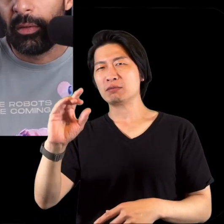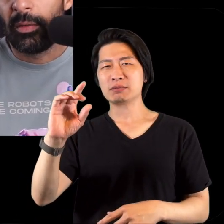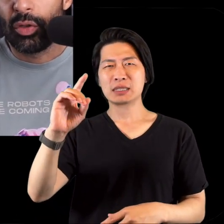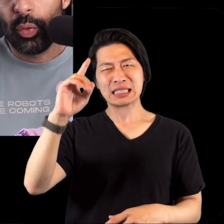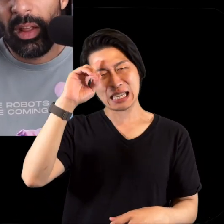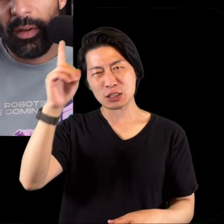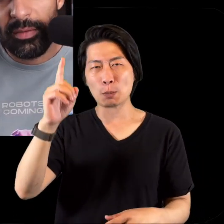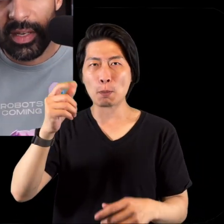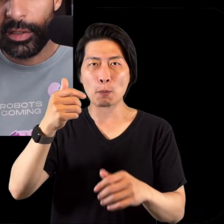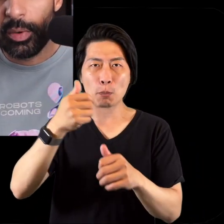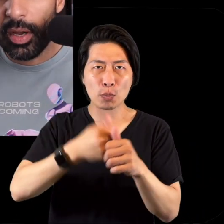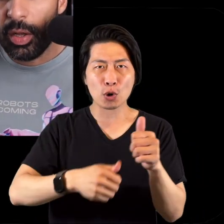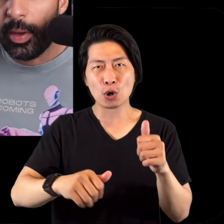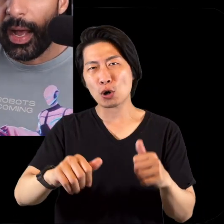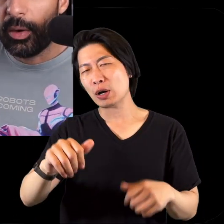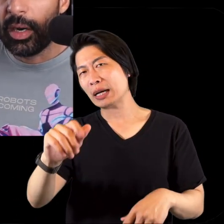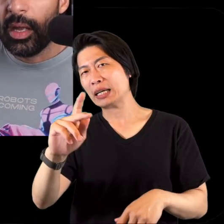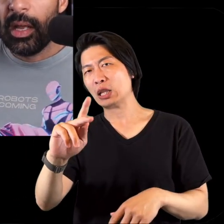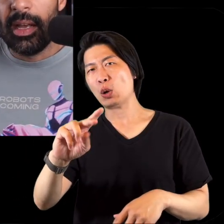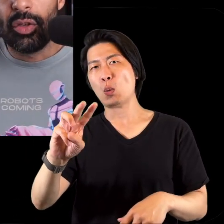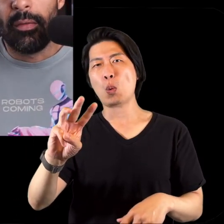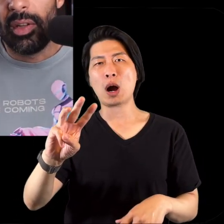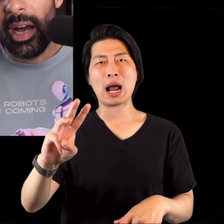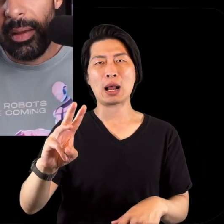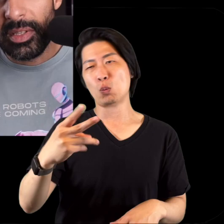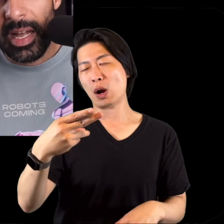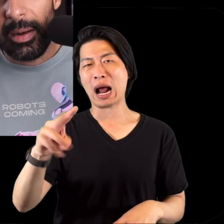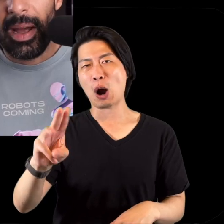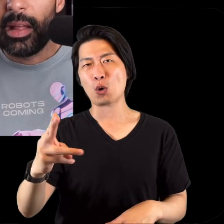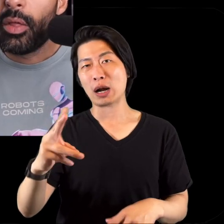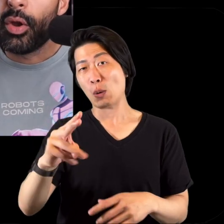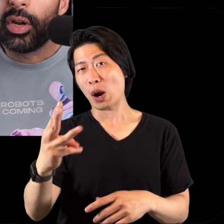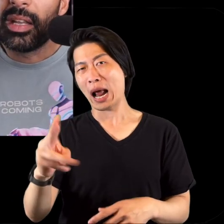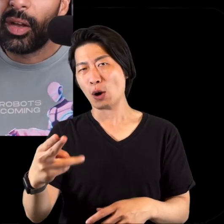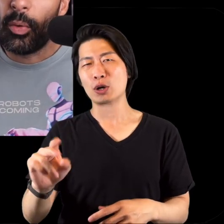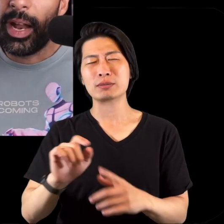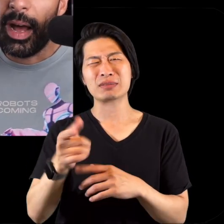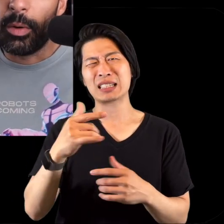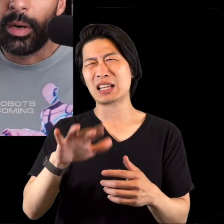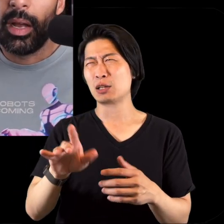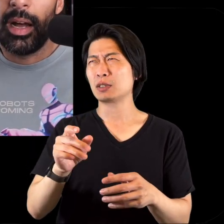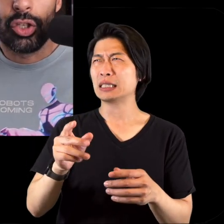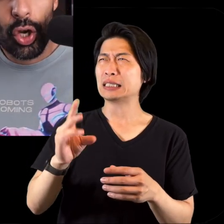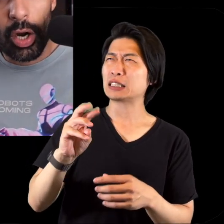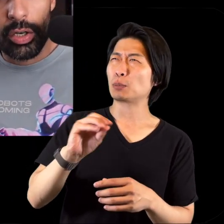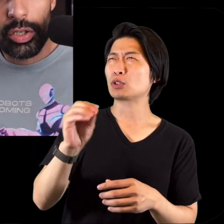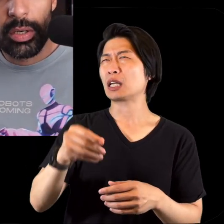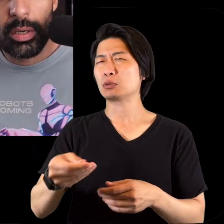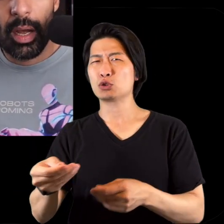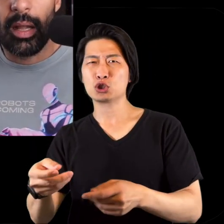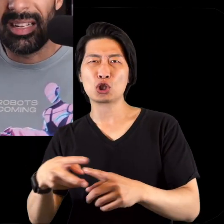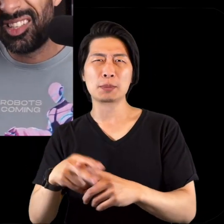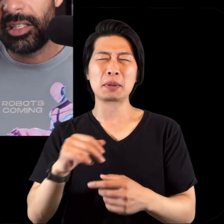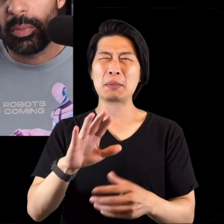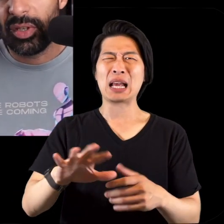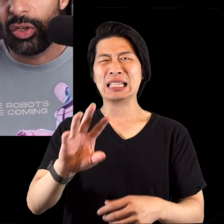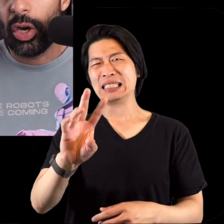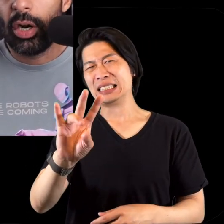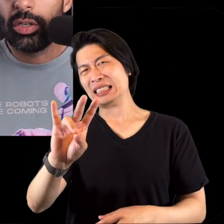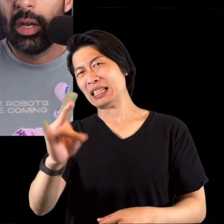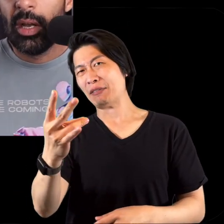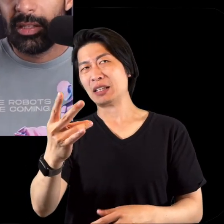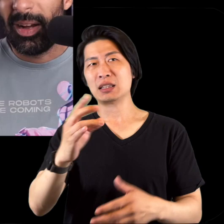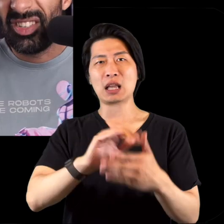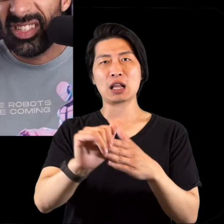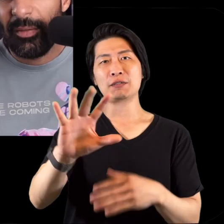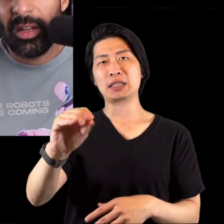be conservative. So 25 cents per kilowatt hour. And so if you times that by the 30 kilowatt hour charge, that's 60%